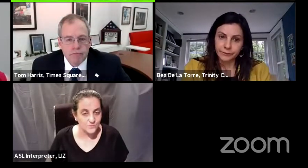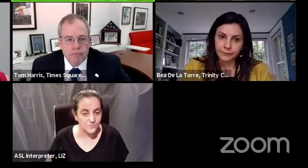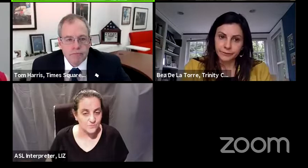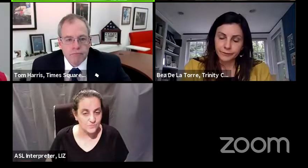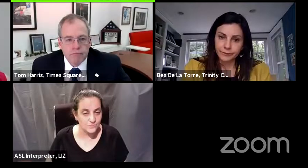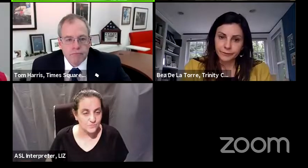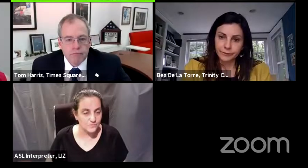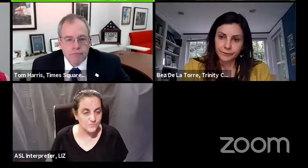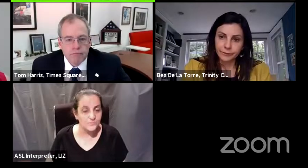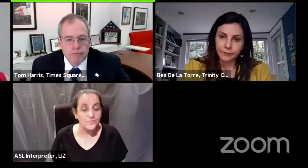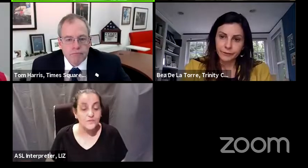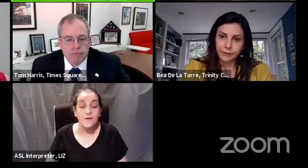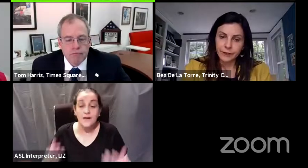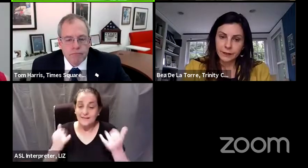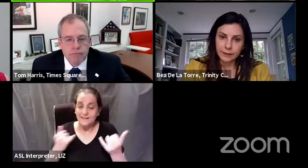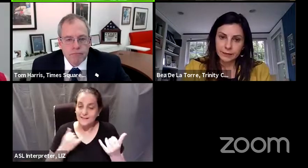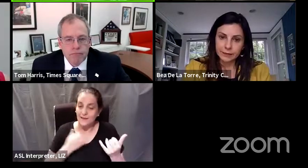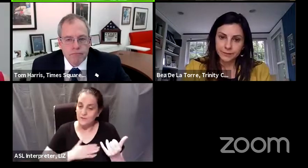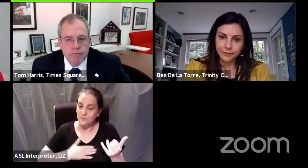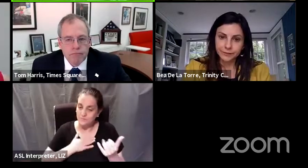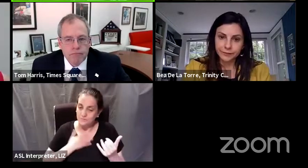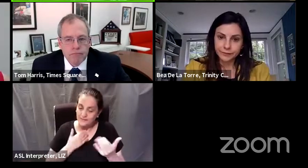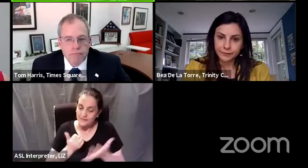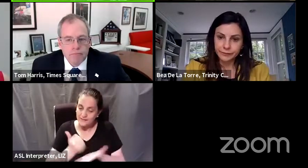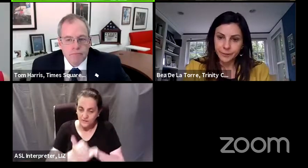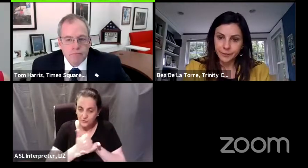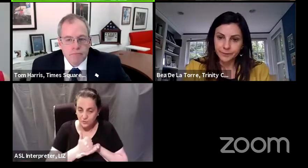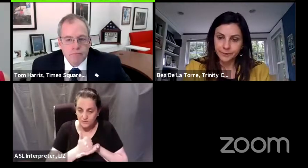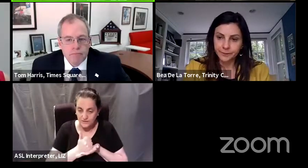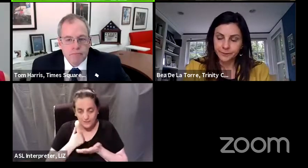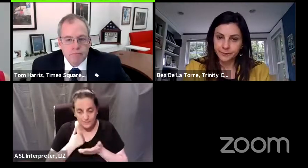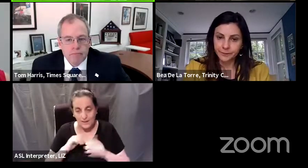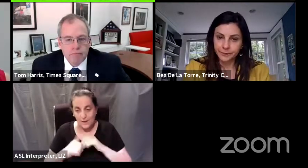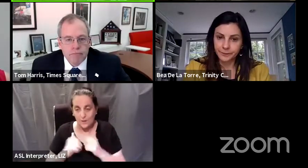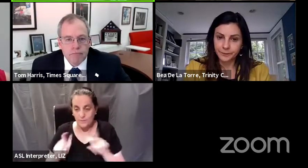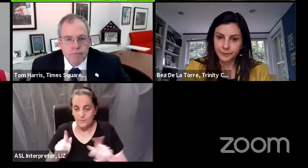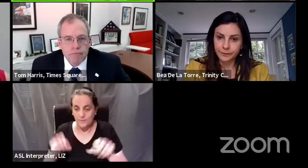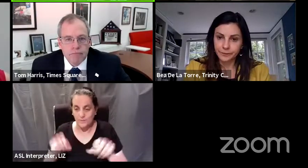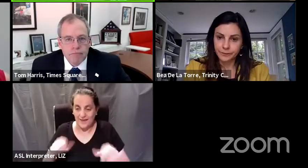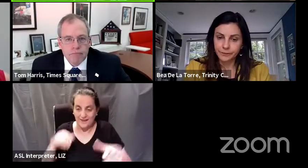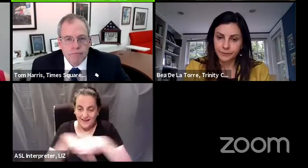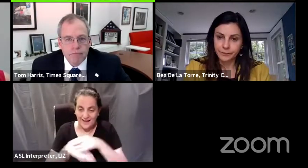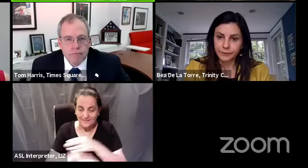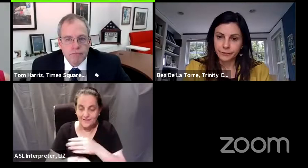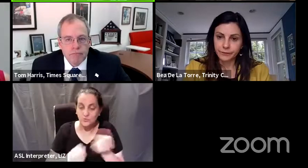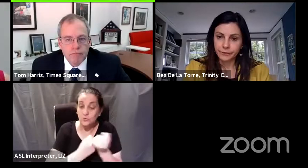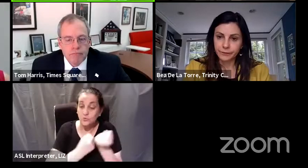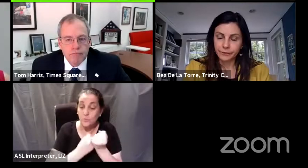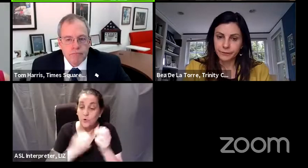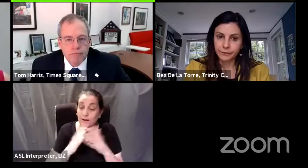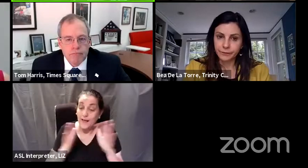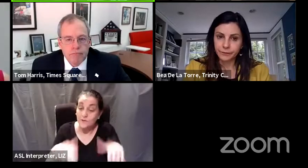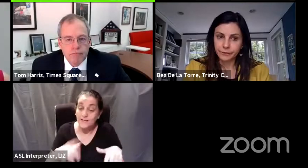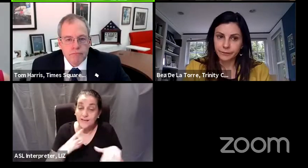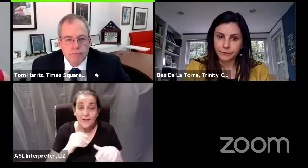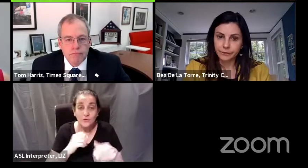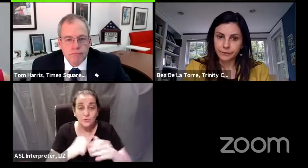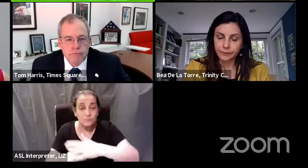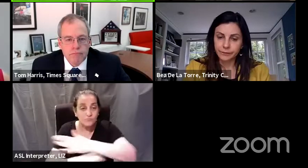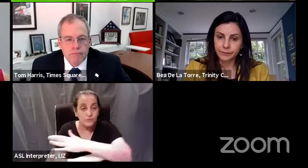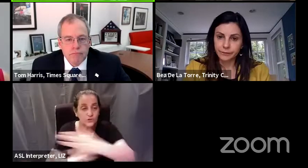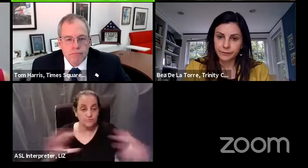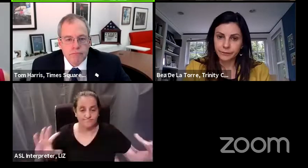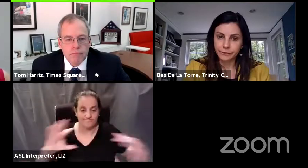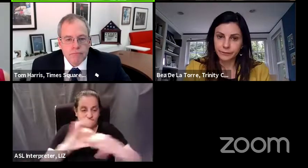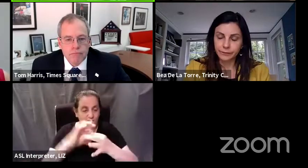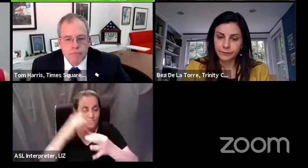do to help people get access to supportive housing and to bridge those gaps that can keep people who